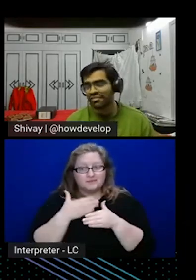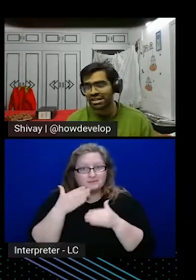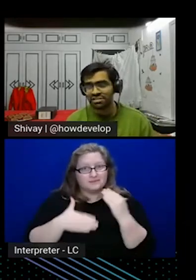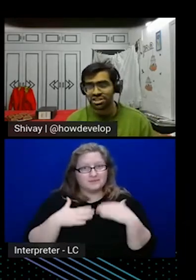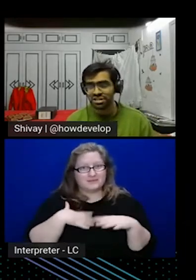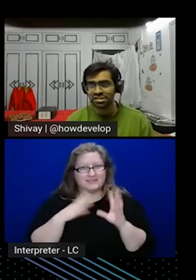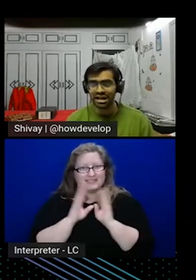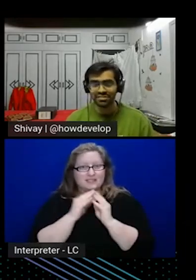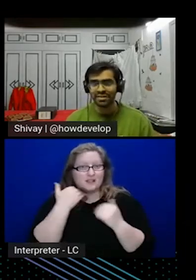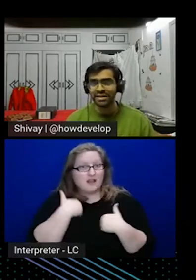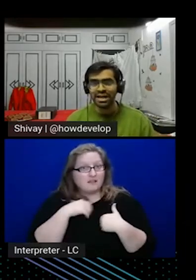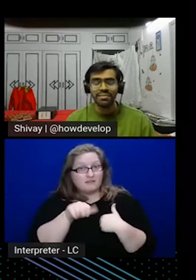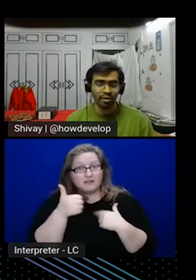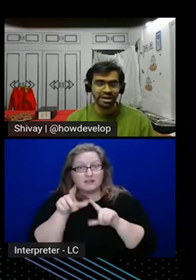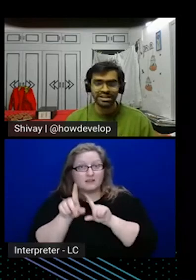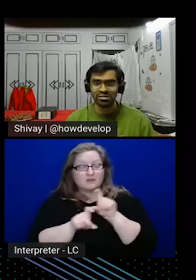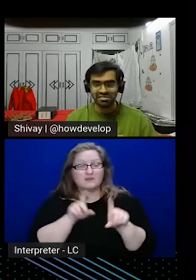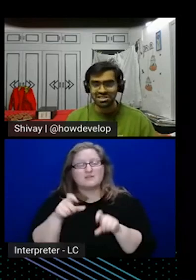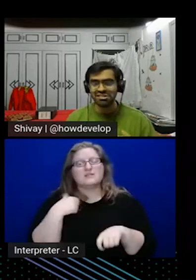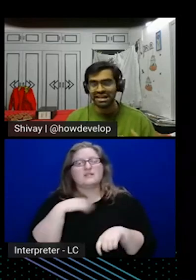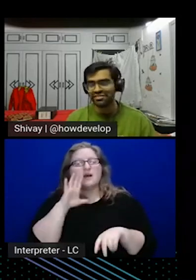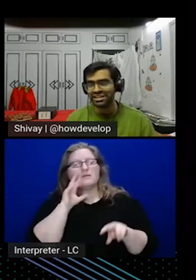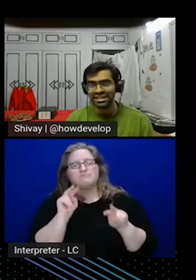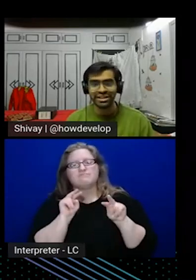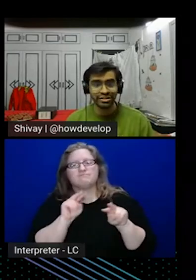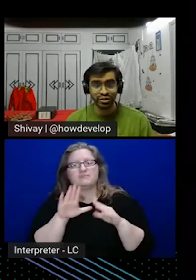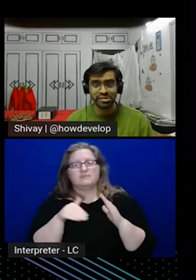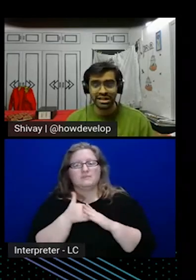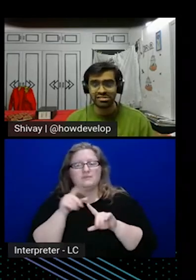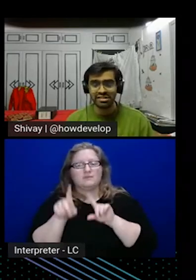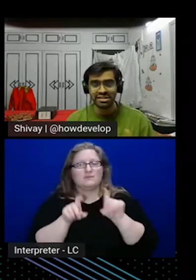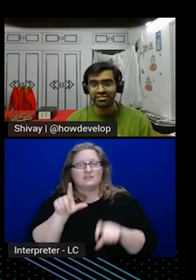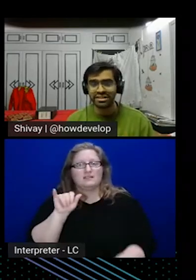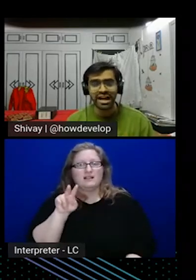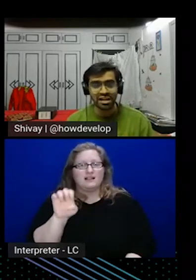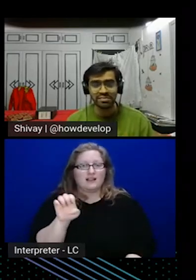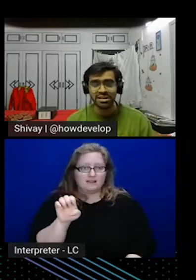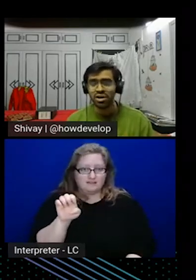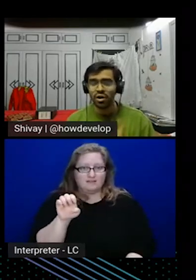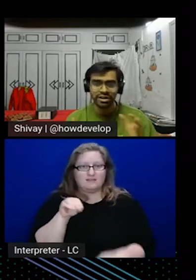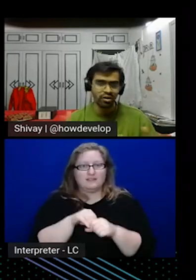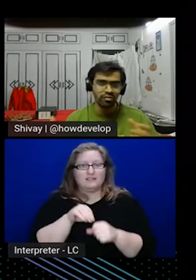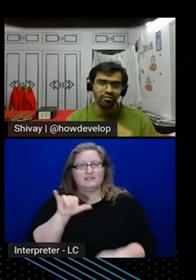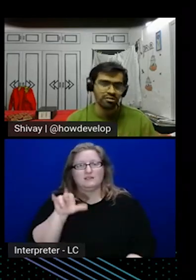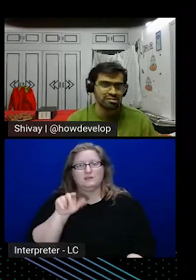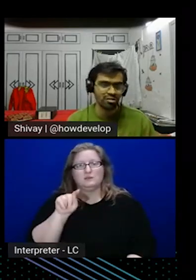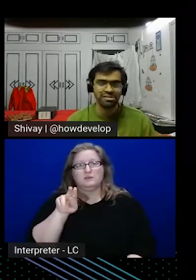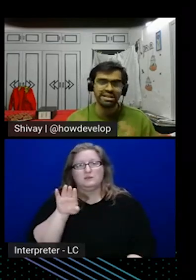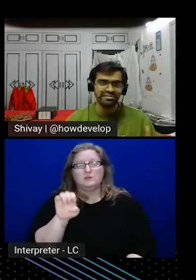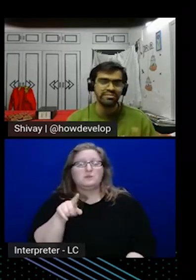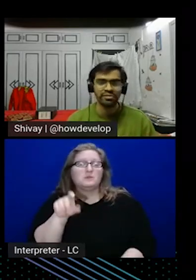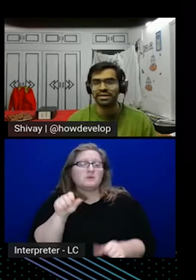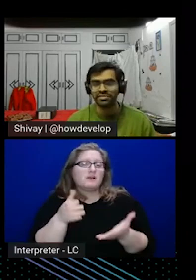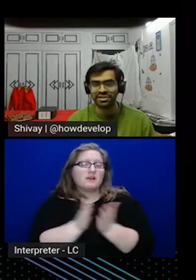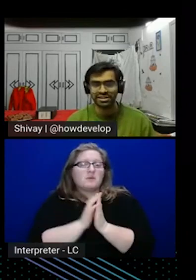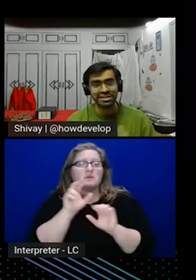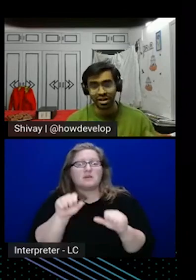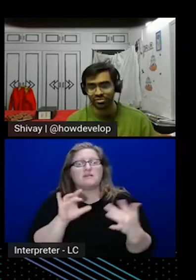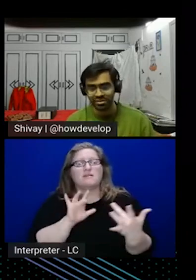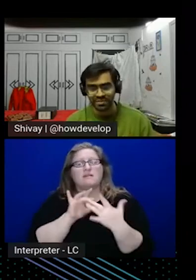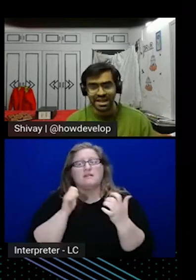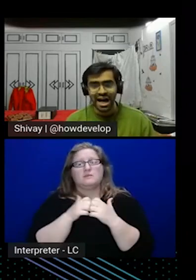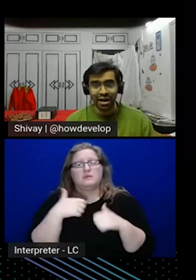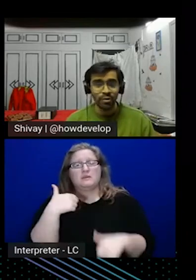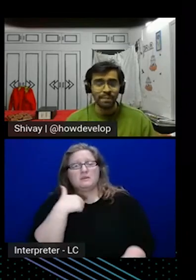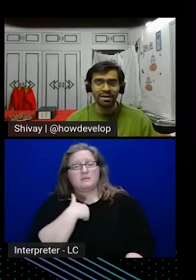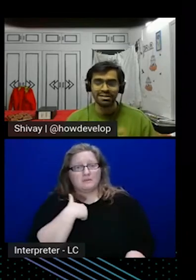case you have any questions, I'll be monitoring those questions live in the YouTube chat, so you can definitely ask me, or you can of course always connect with me on my Twitter at